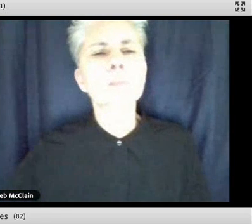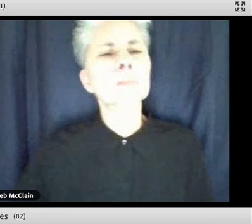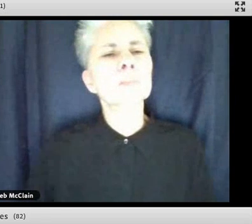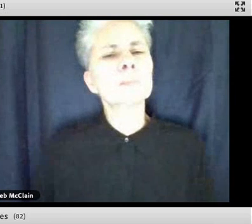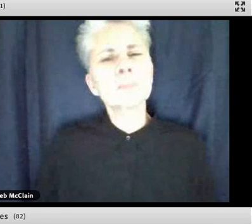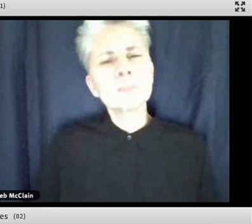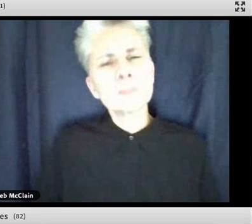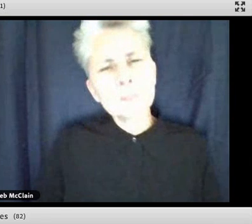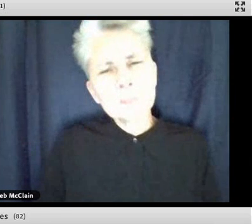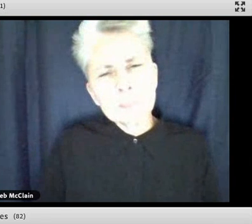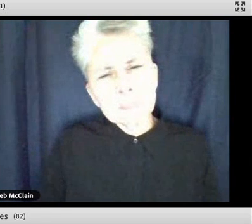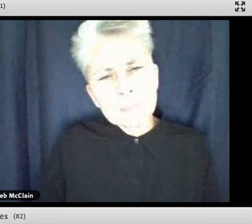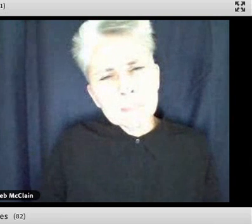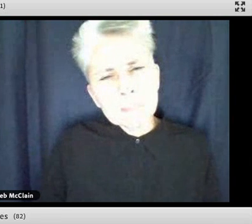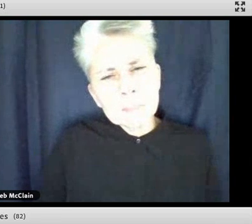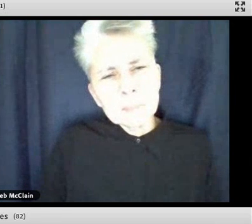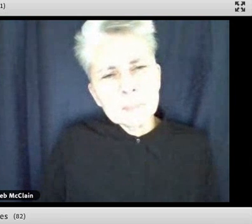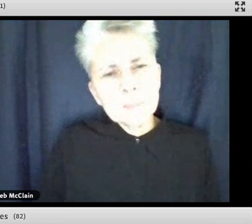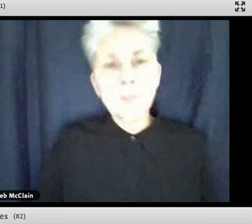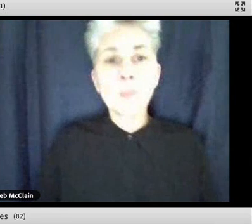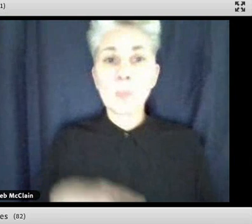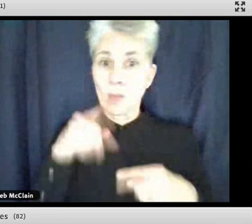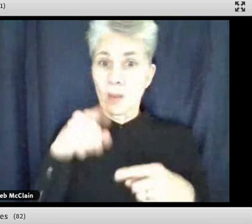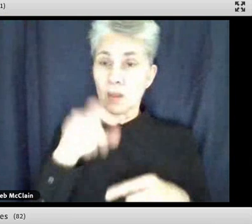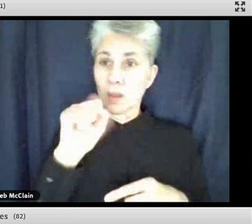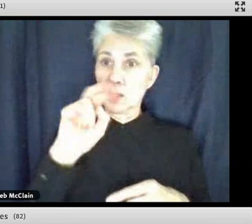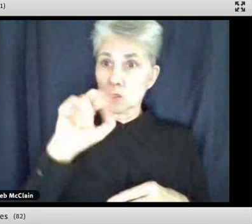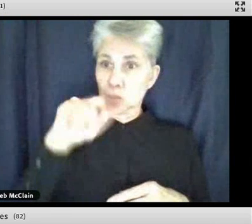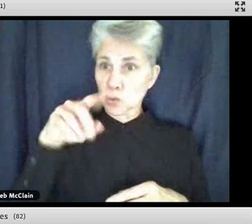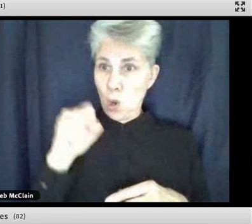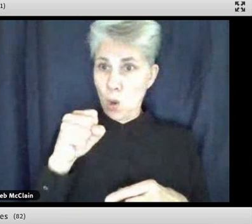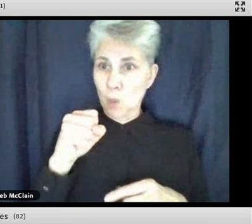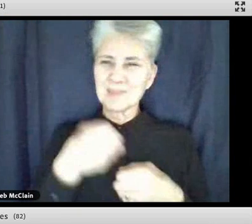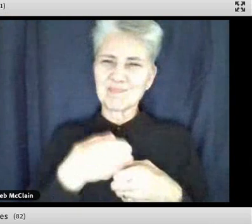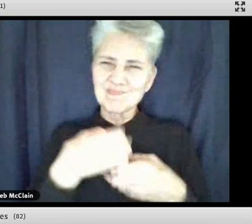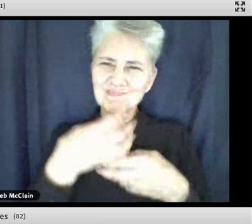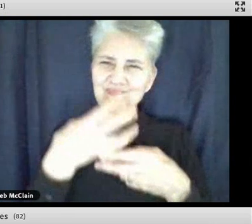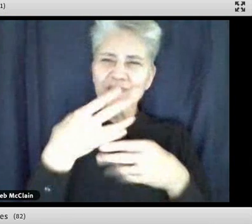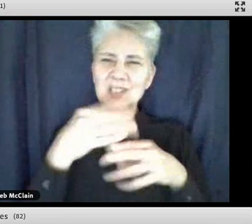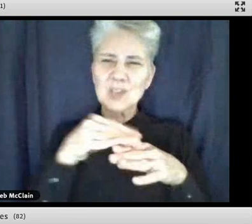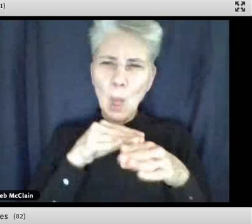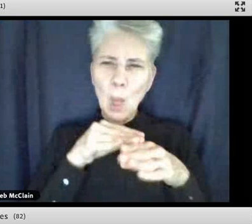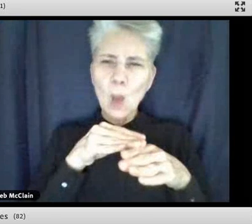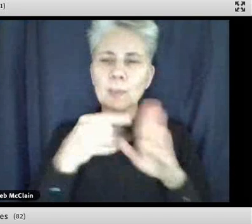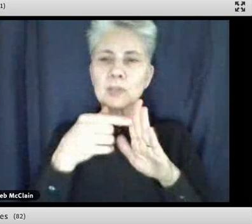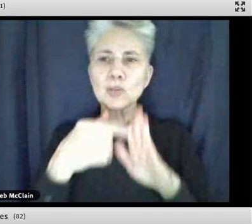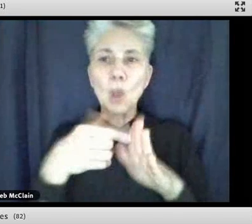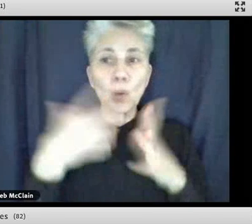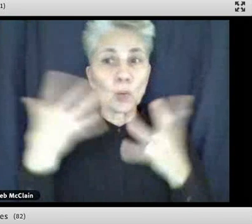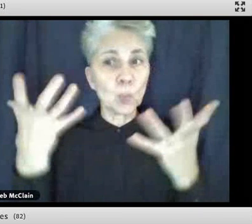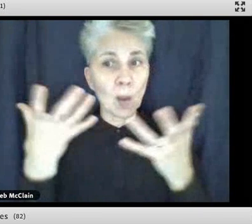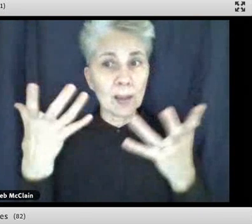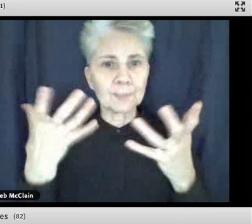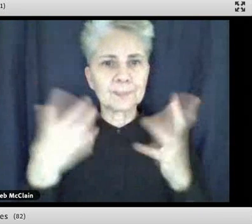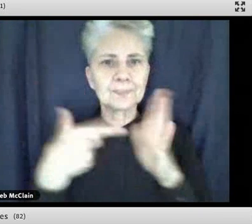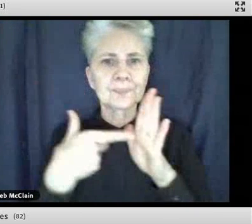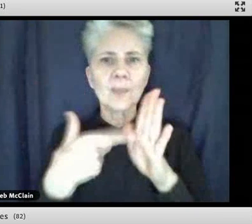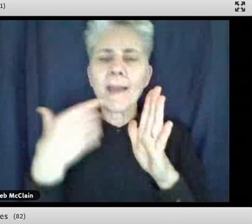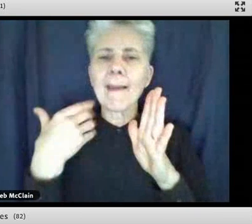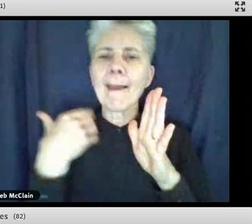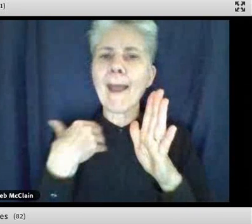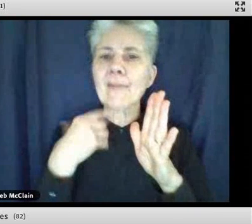So this is Snopes. It's going to come up slowly, but what I wanted to show you is they have literally 8 categories,